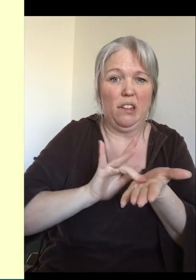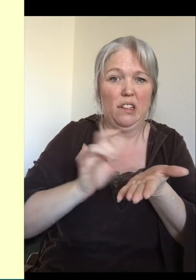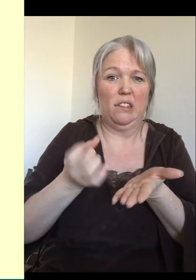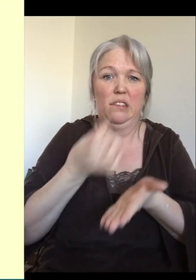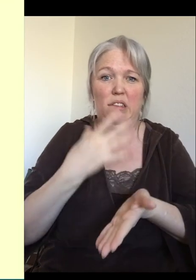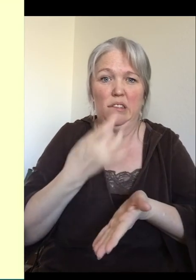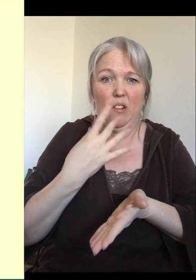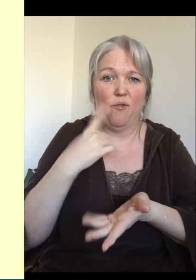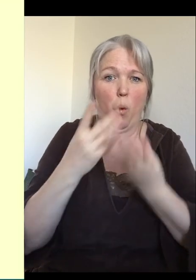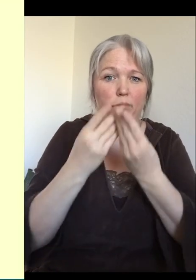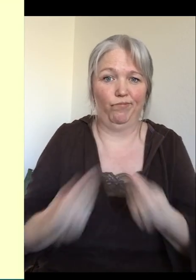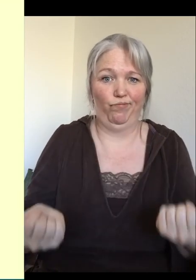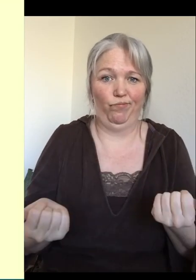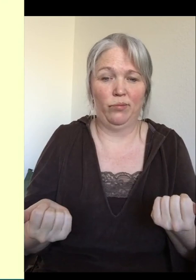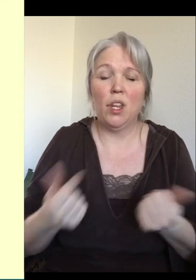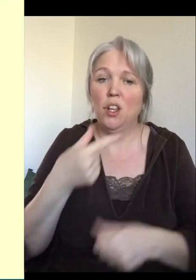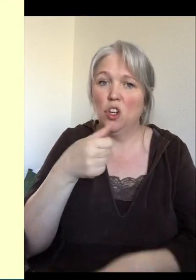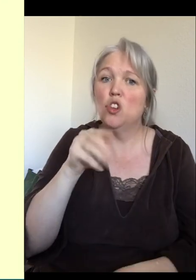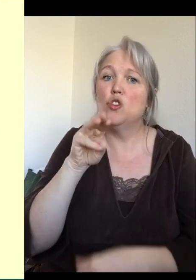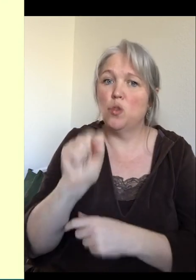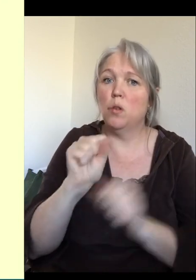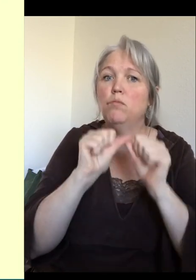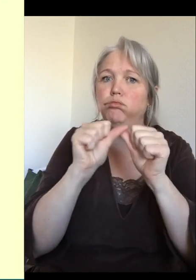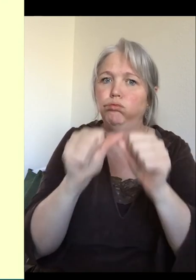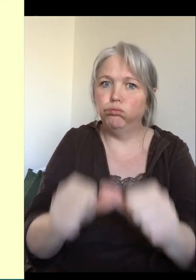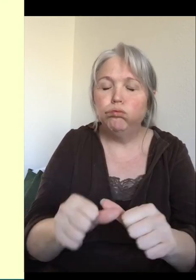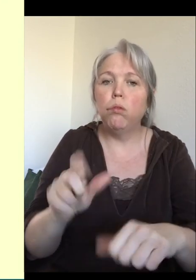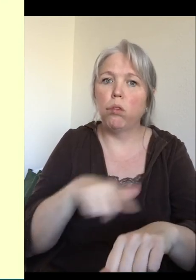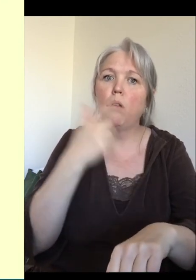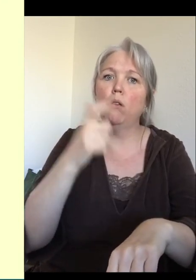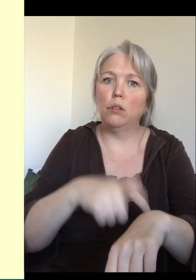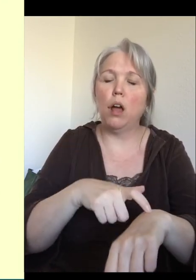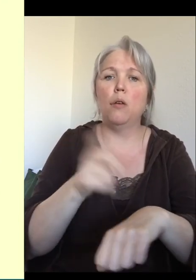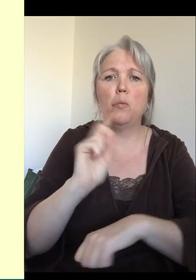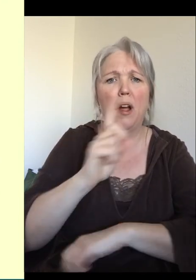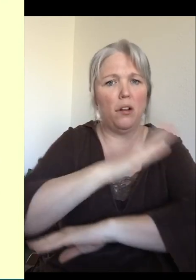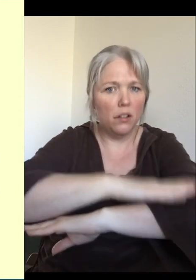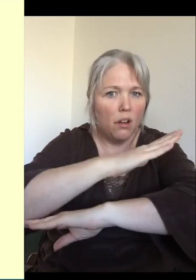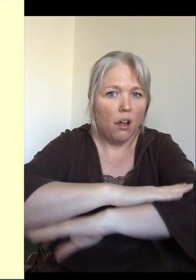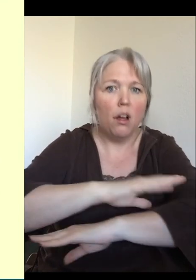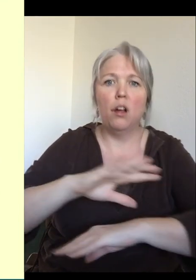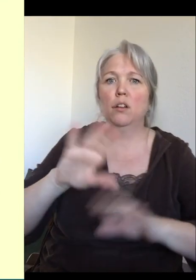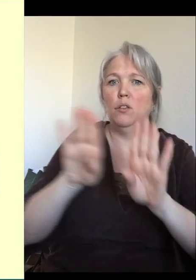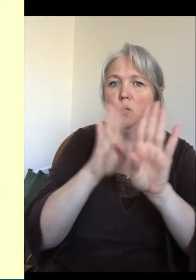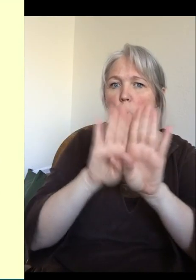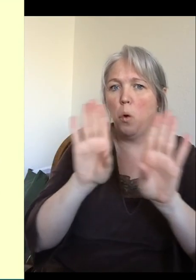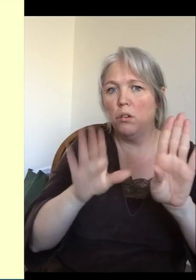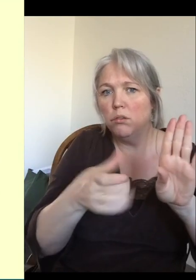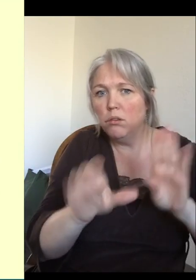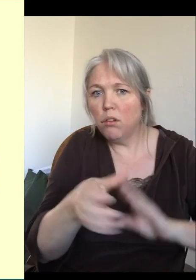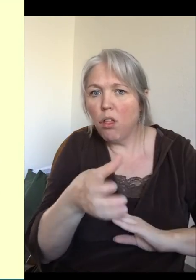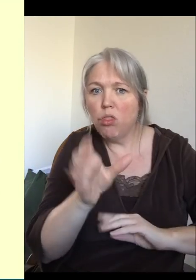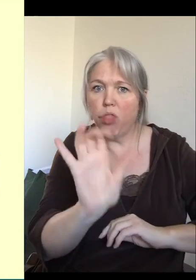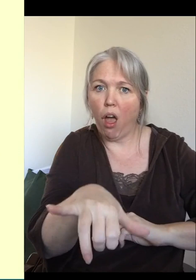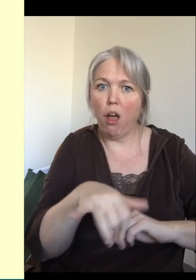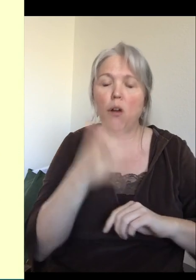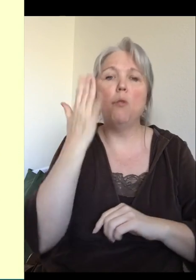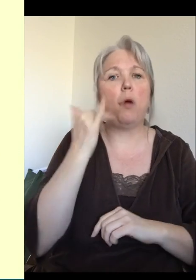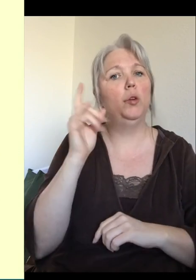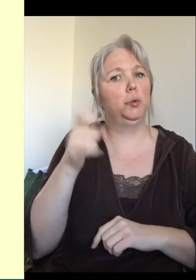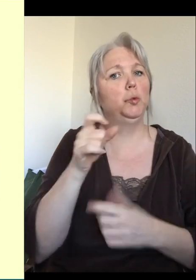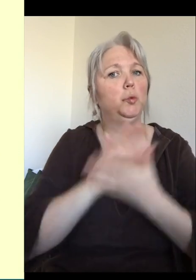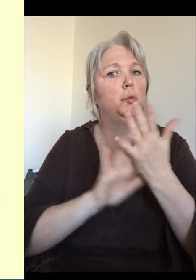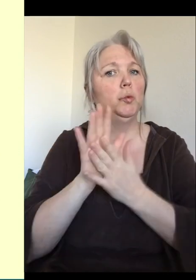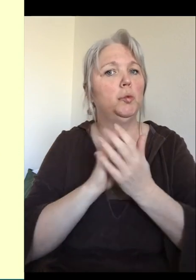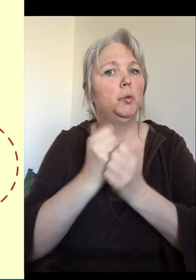Yep, germs can live for a while on things like doorknobs and desks. That's why you should wash your hands regularly, not just after bathroom